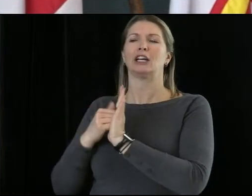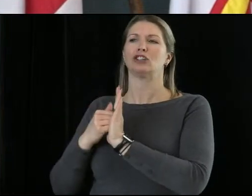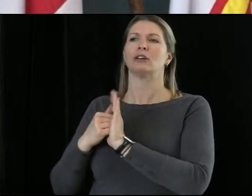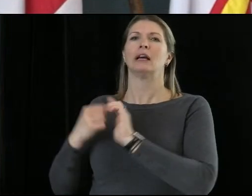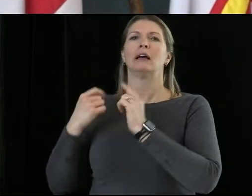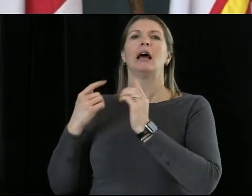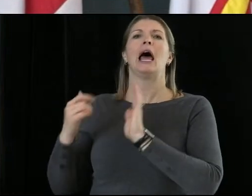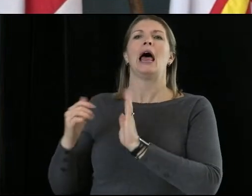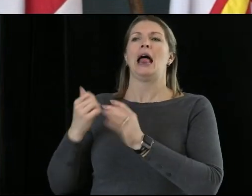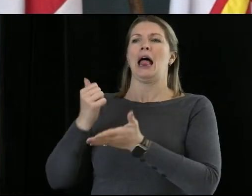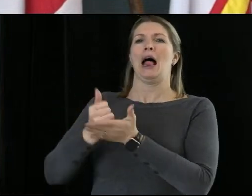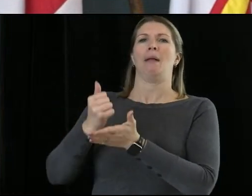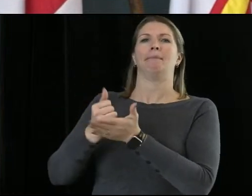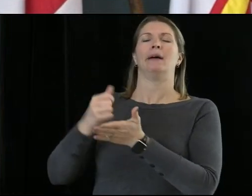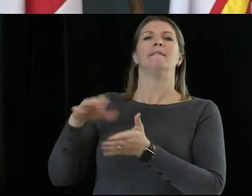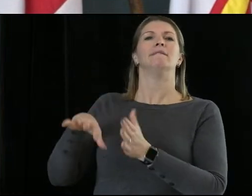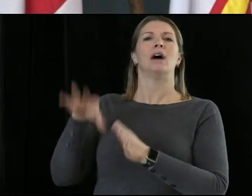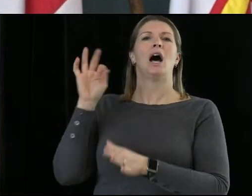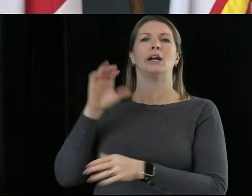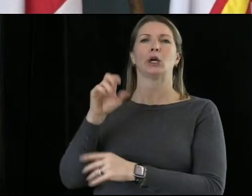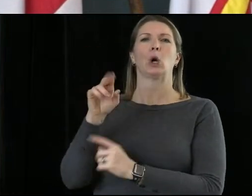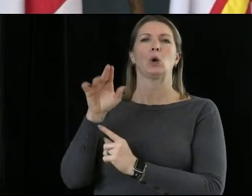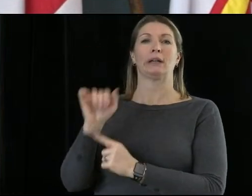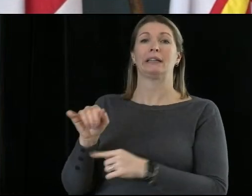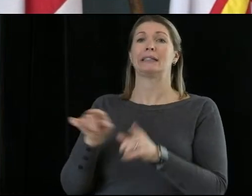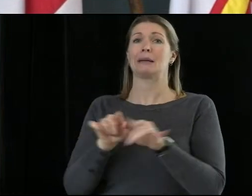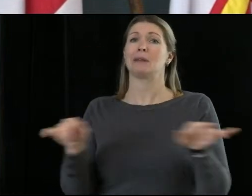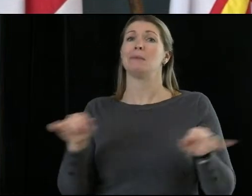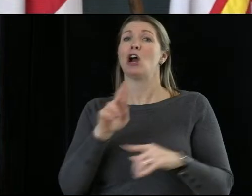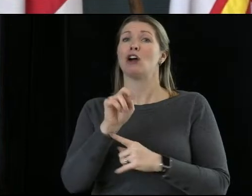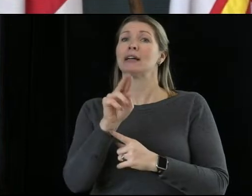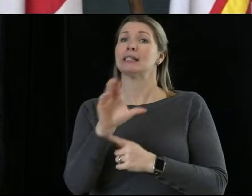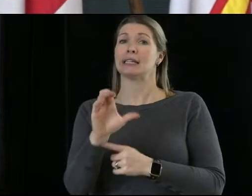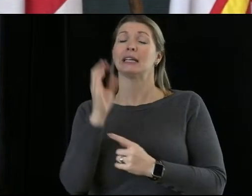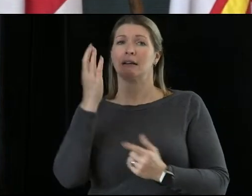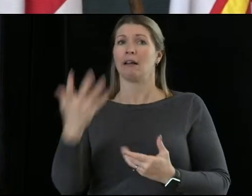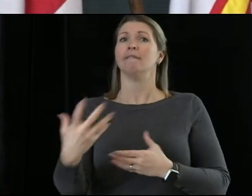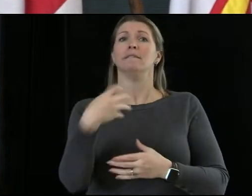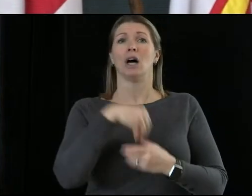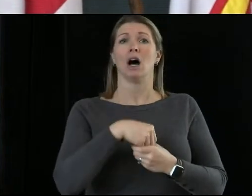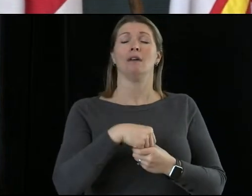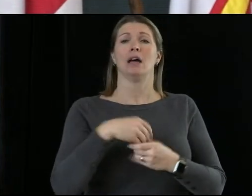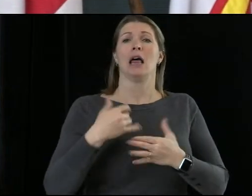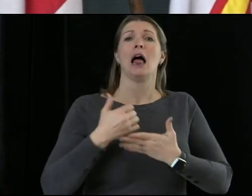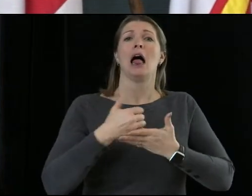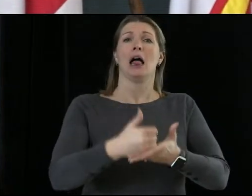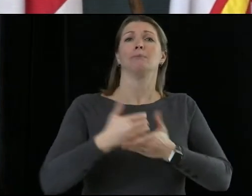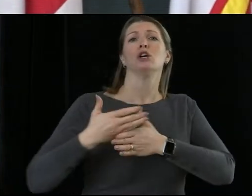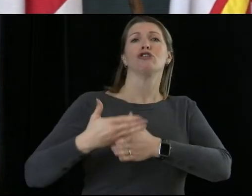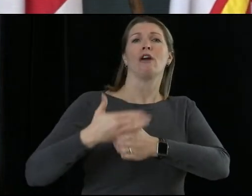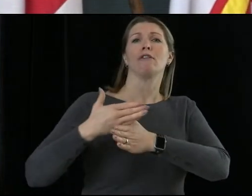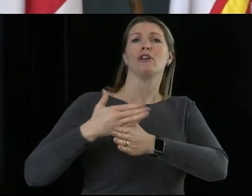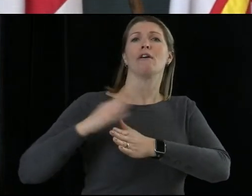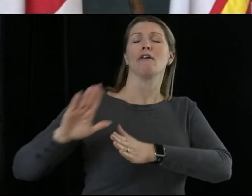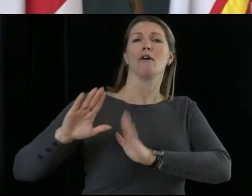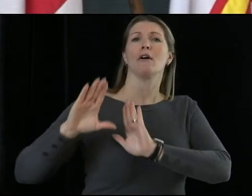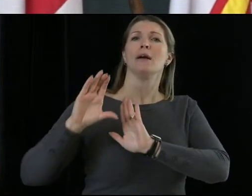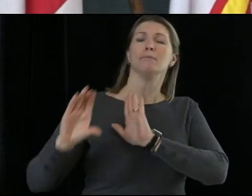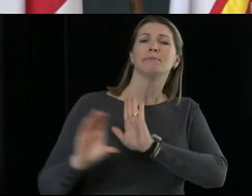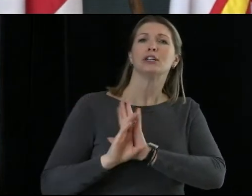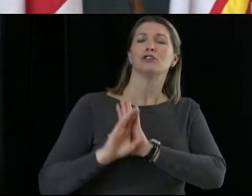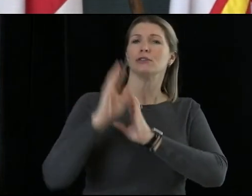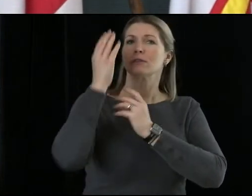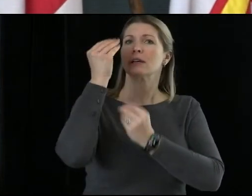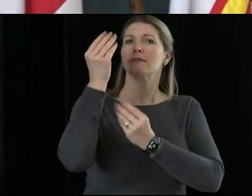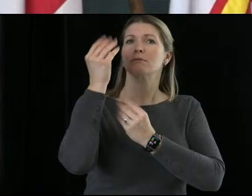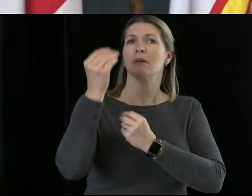the RNC was also communicating very heavily about the case, sharing her image and so on. My goal was that we